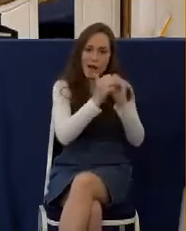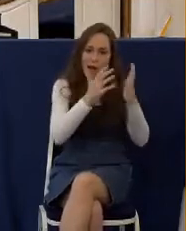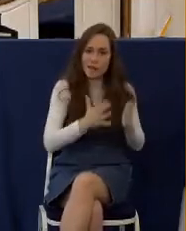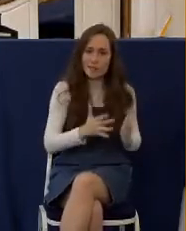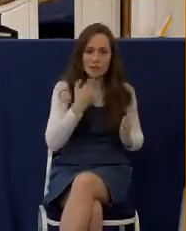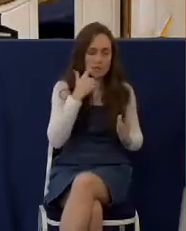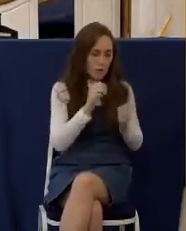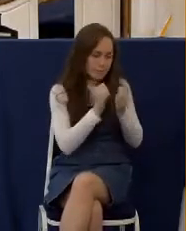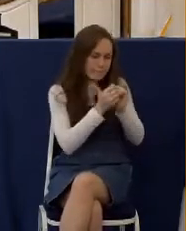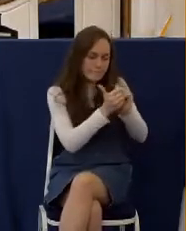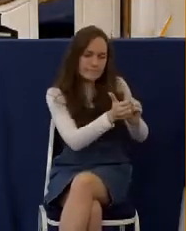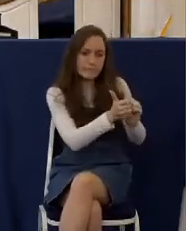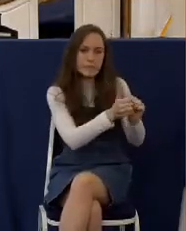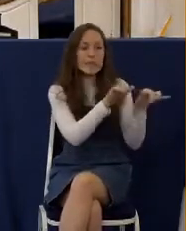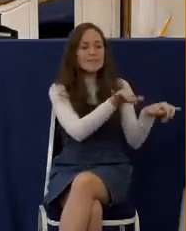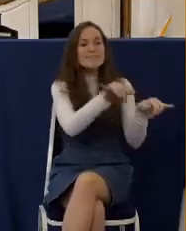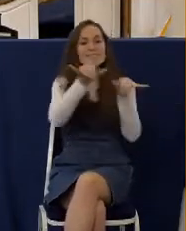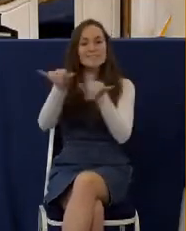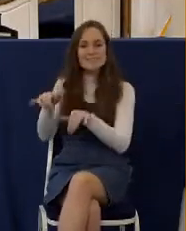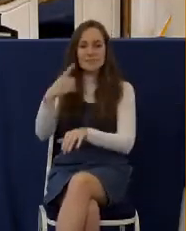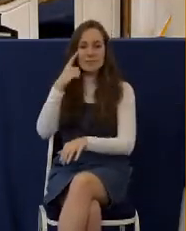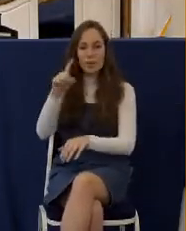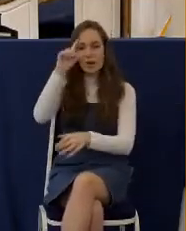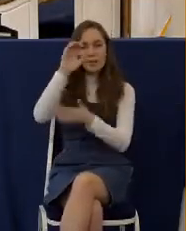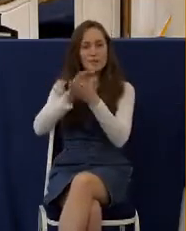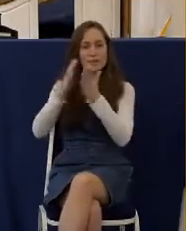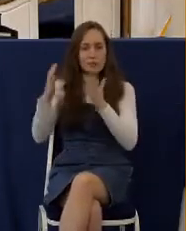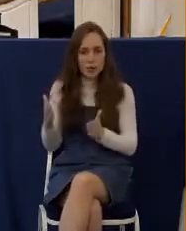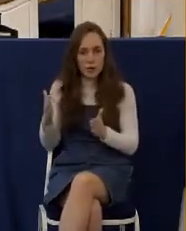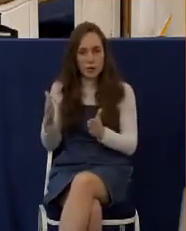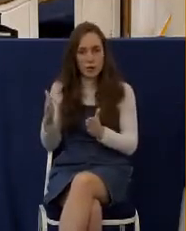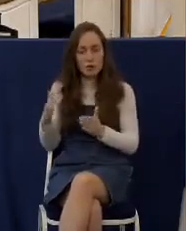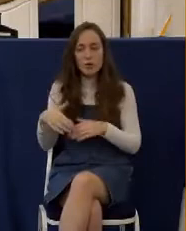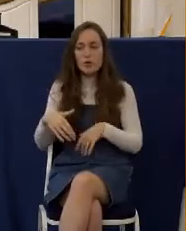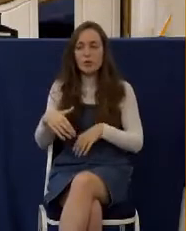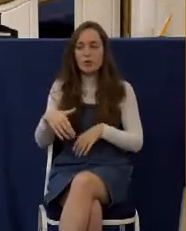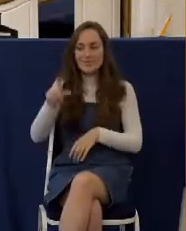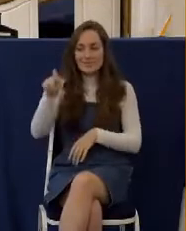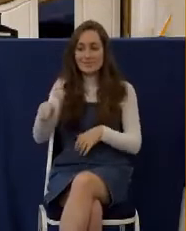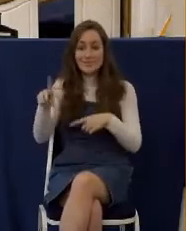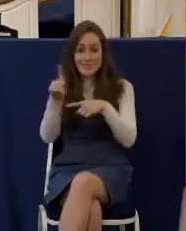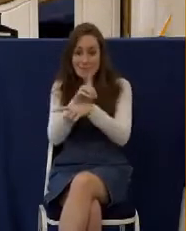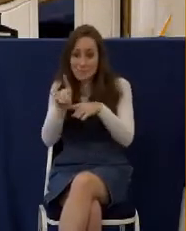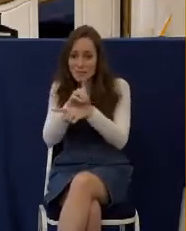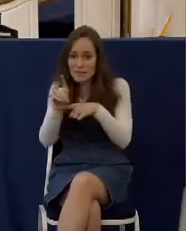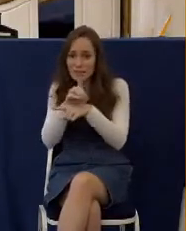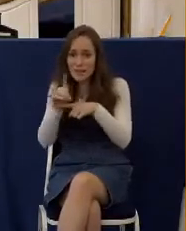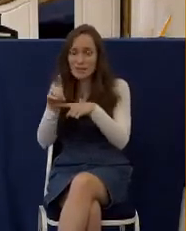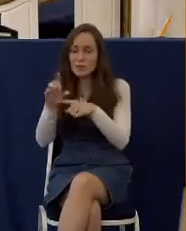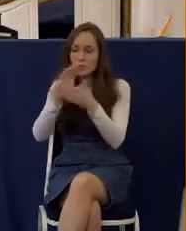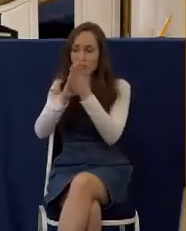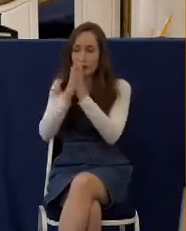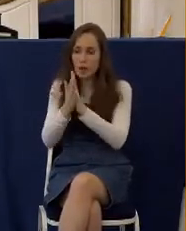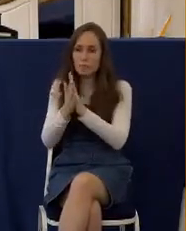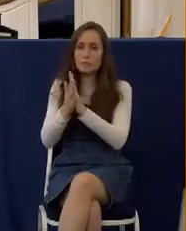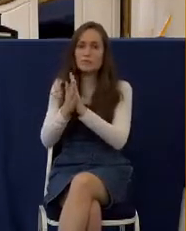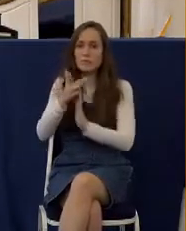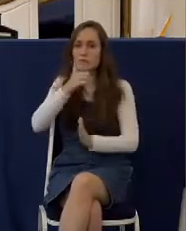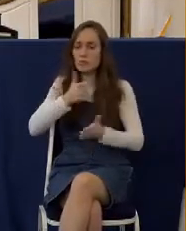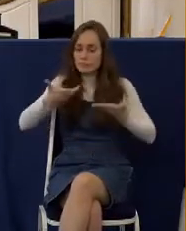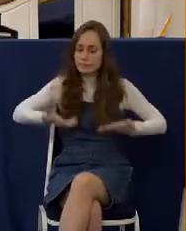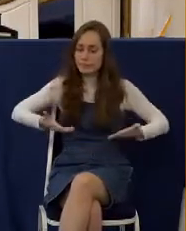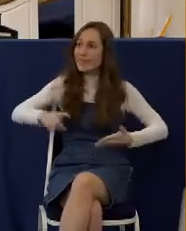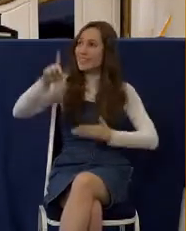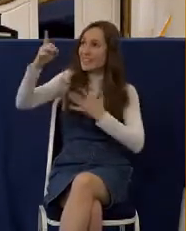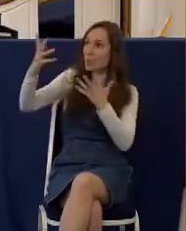compete, even so it takes that and more for a believer, that kind of discipline, in order to be all that God calls us to be. And